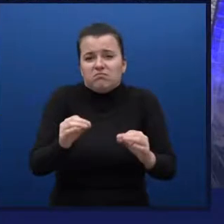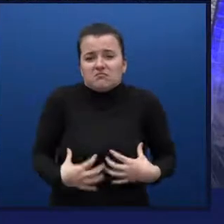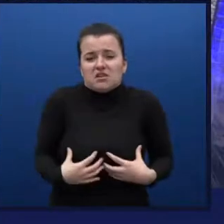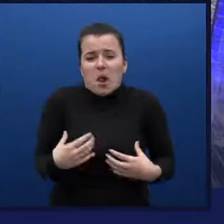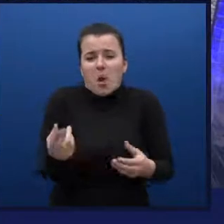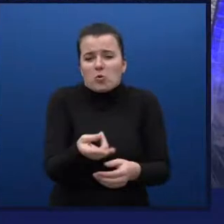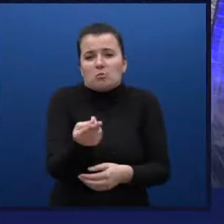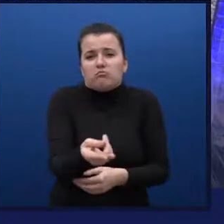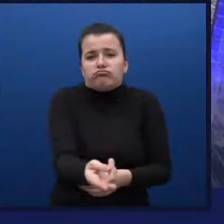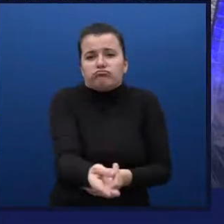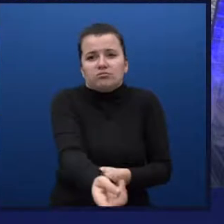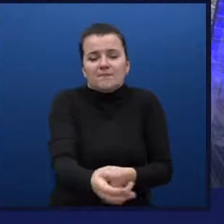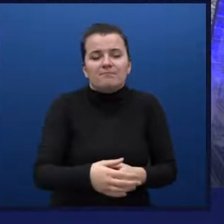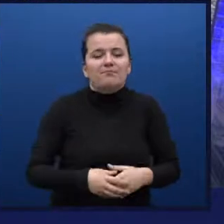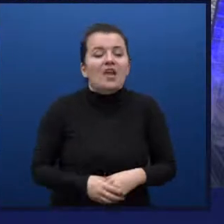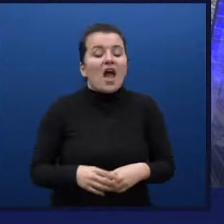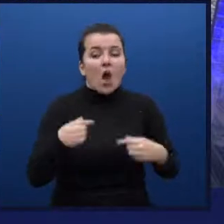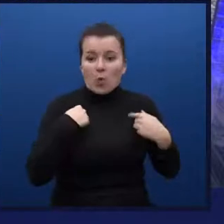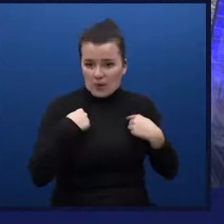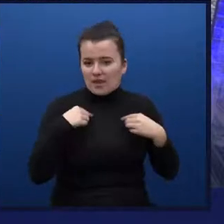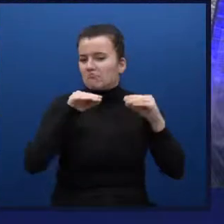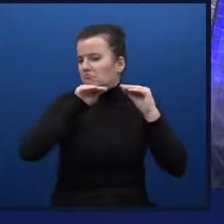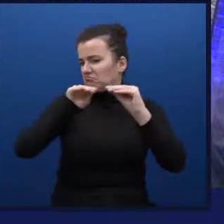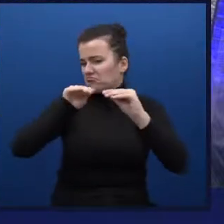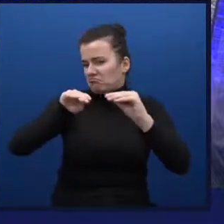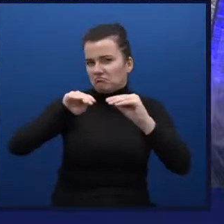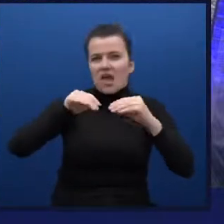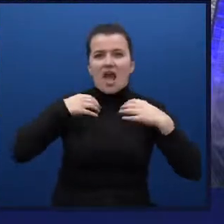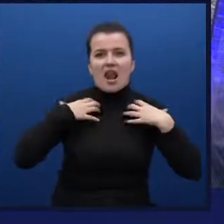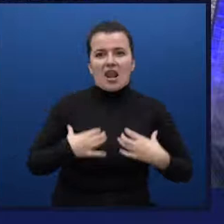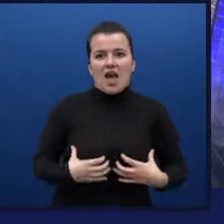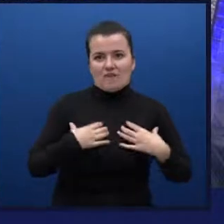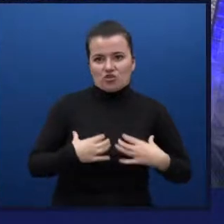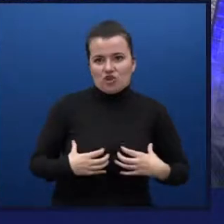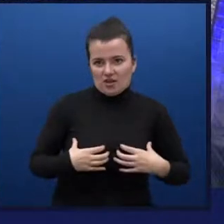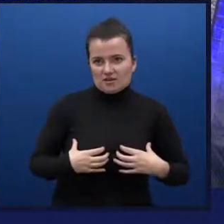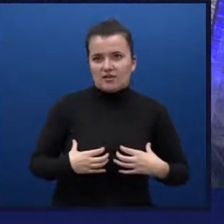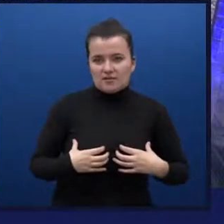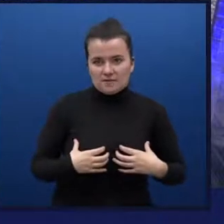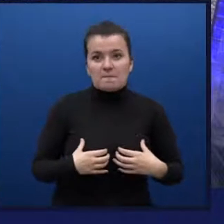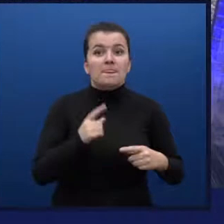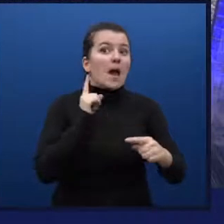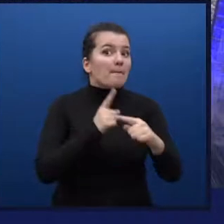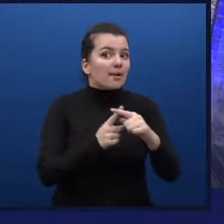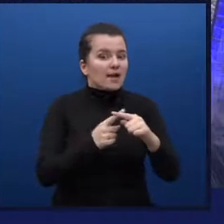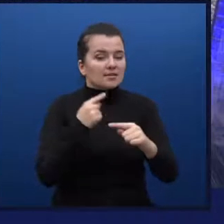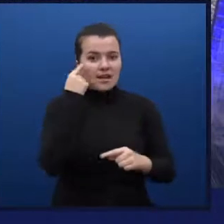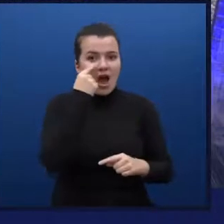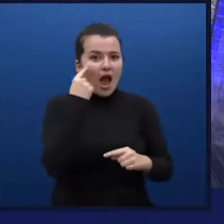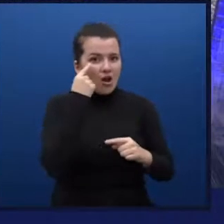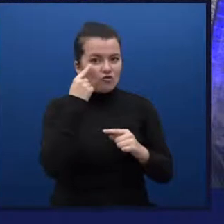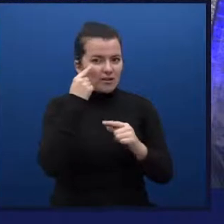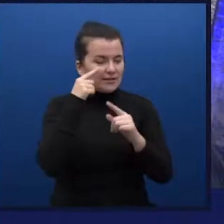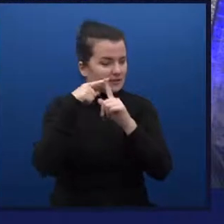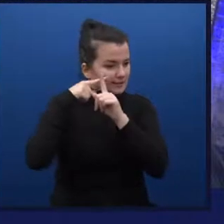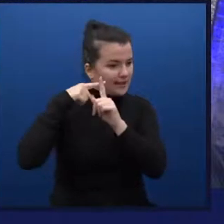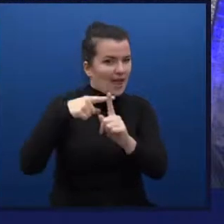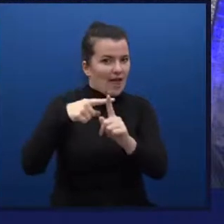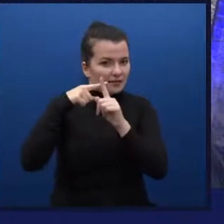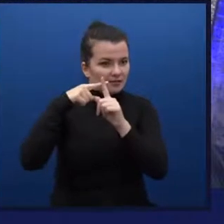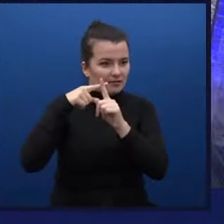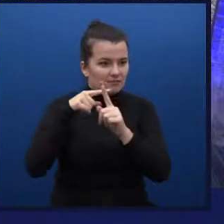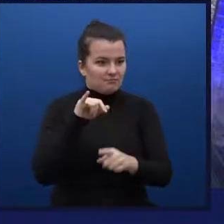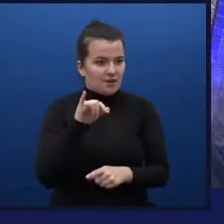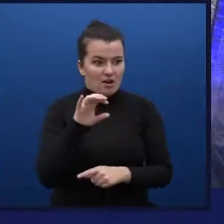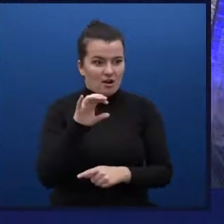The trigger was a life jacket. The added piece to that was an IR scan to detect the heat mass amidst that life jacket to understand if there